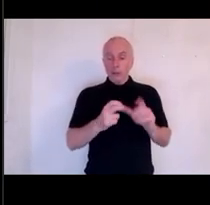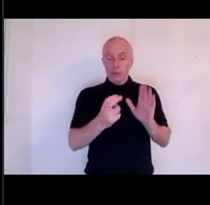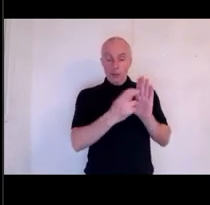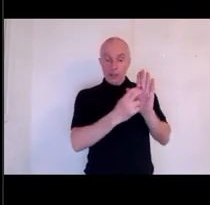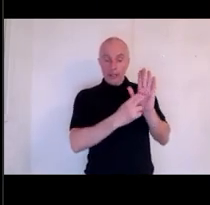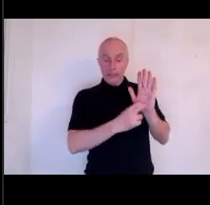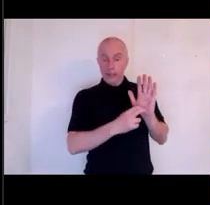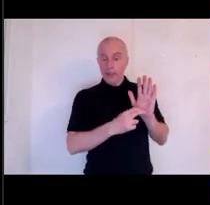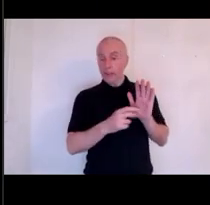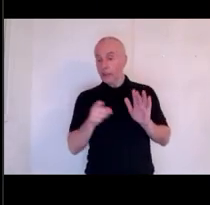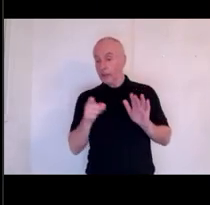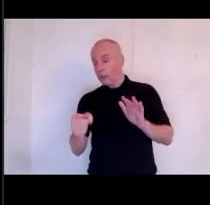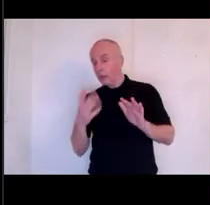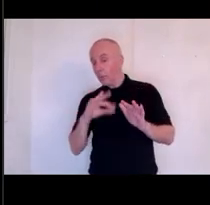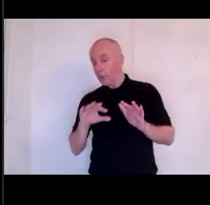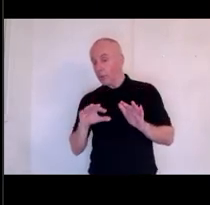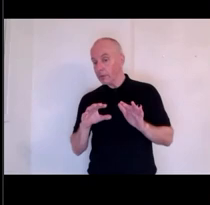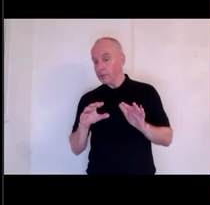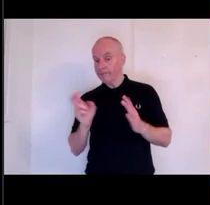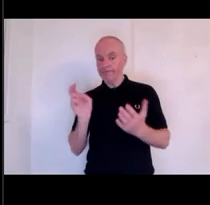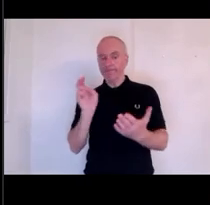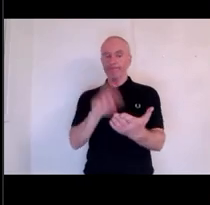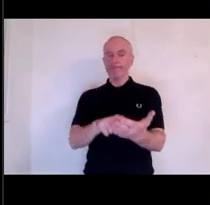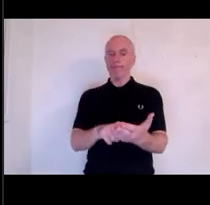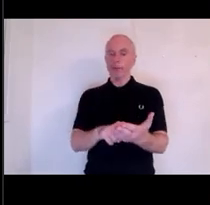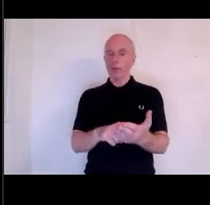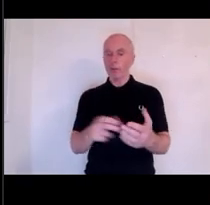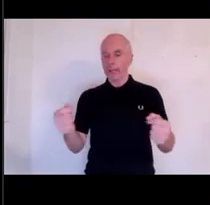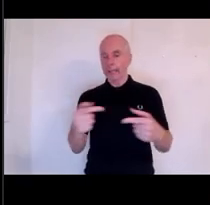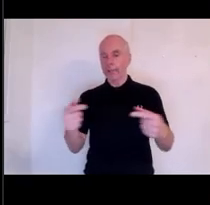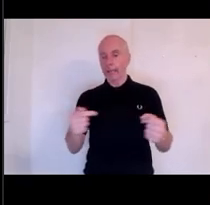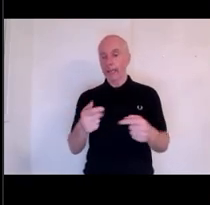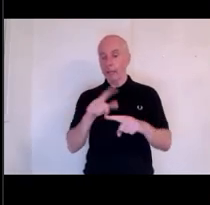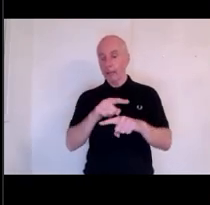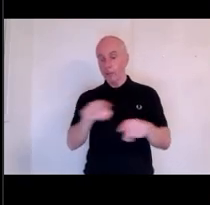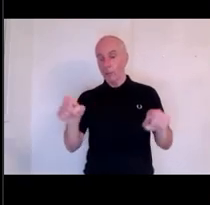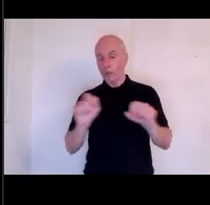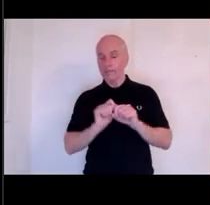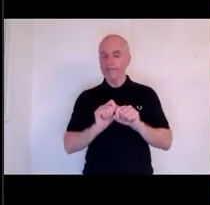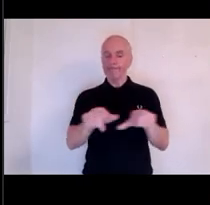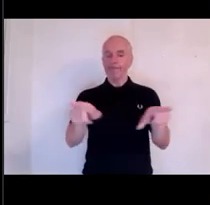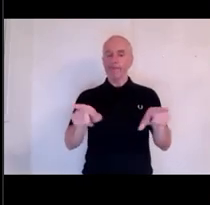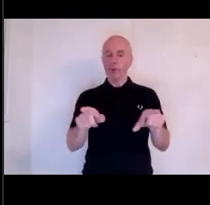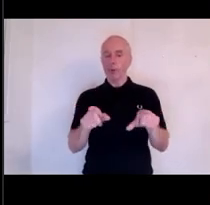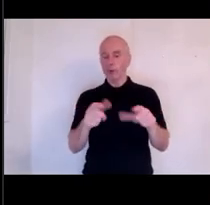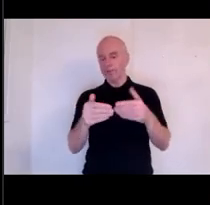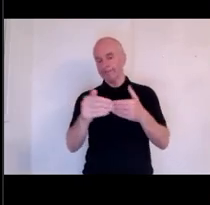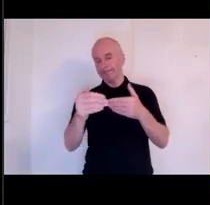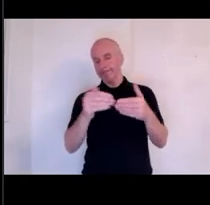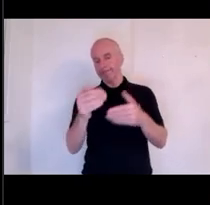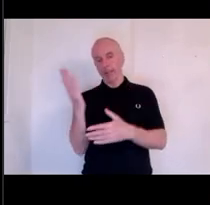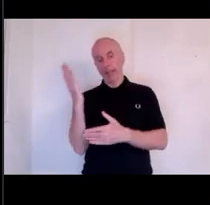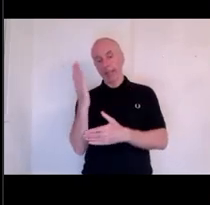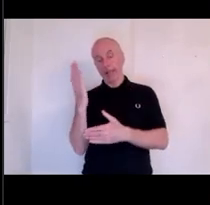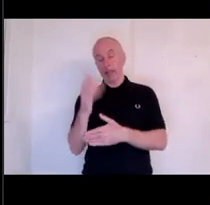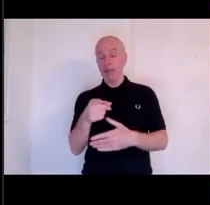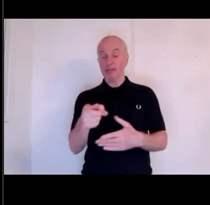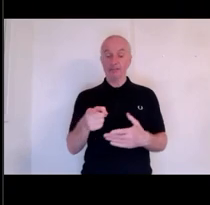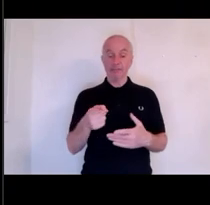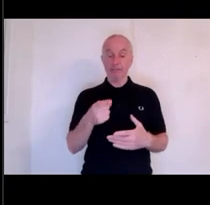list. So if you want to receive future communications about our upcoming lectures, that's the easiest way to receive them.